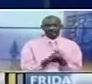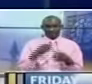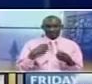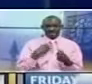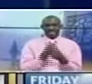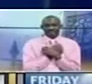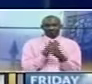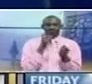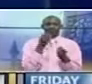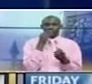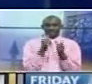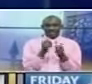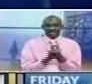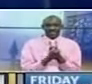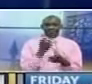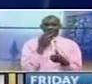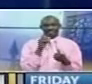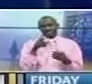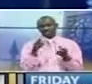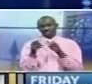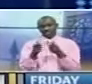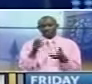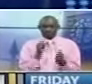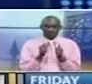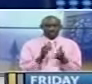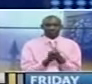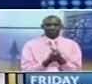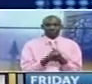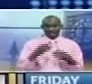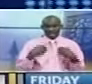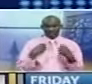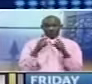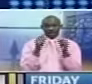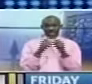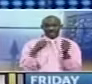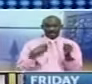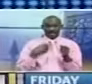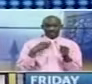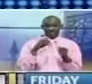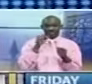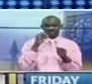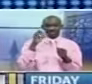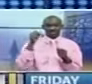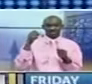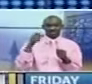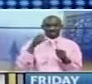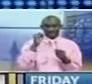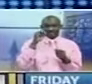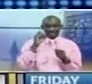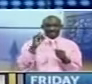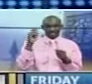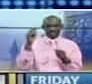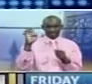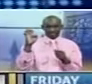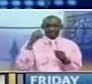favorite dish. Your Okay. favorite channel. Favorite. Just like we have the word sight. Sight, S-I-T-E.